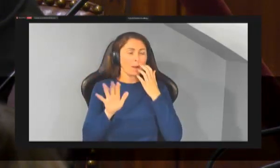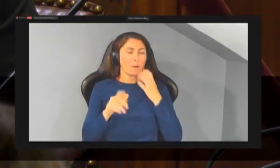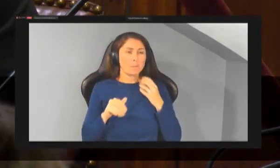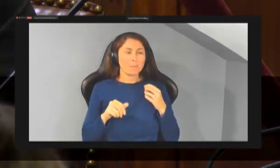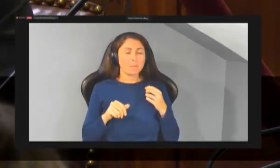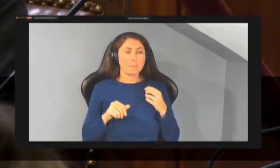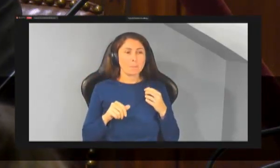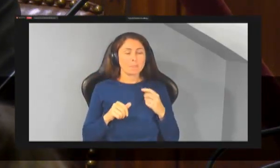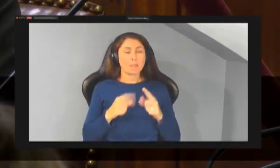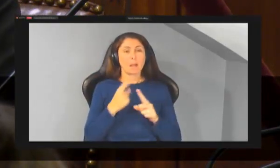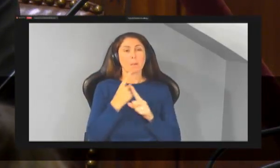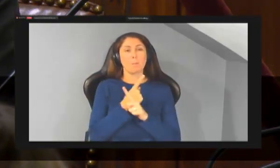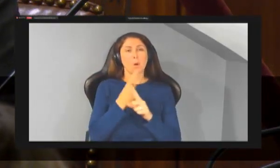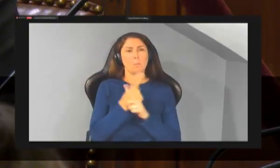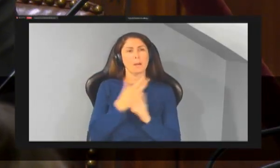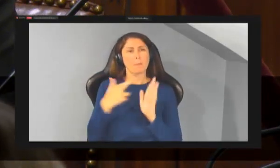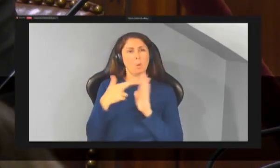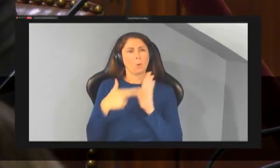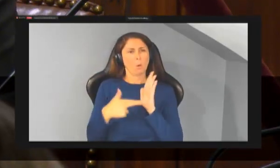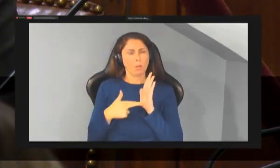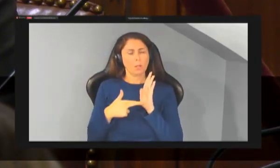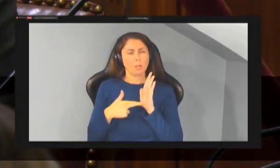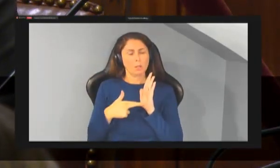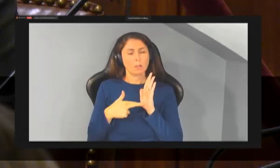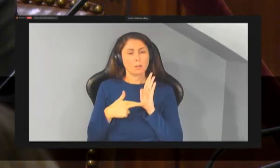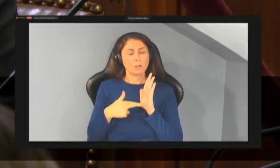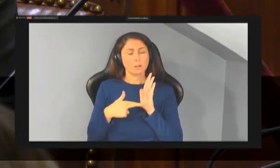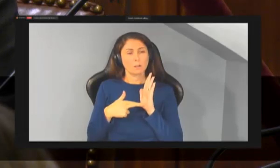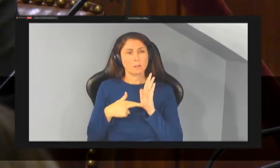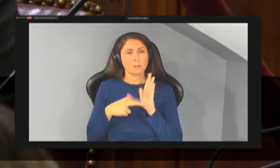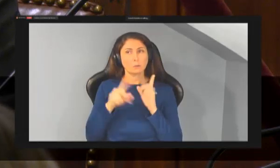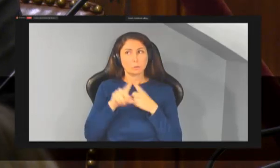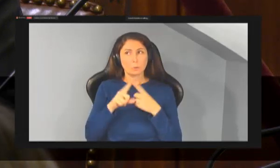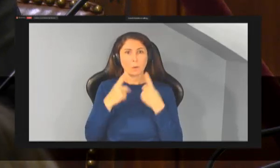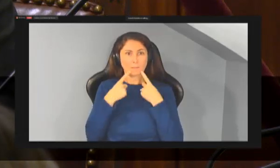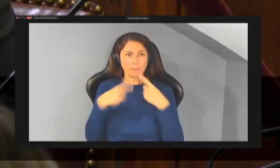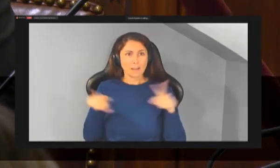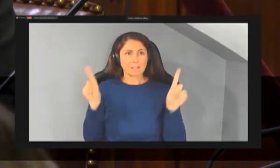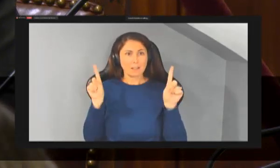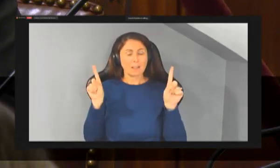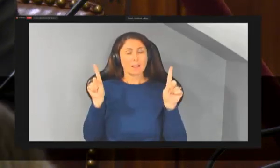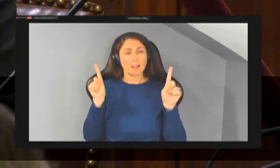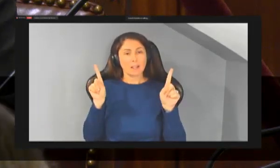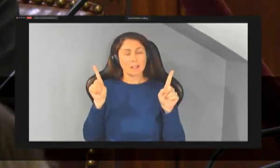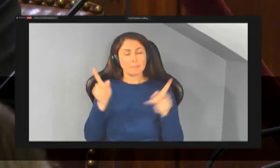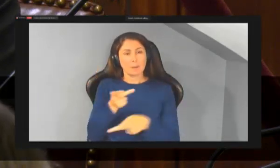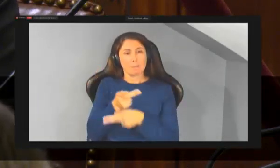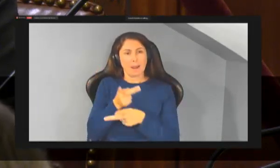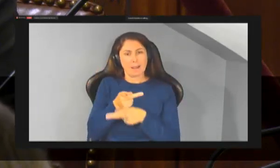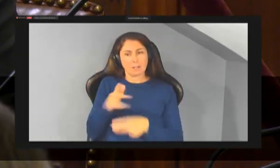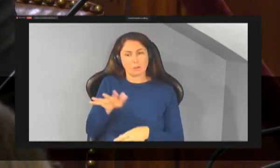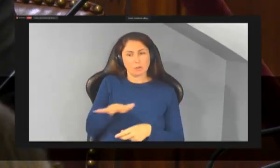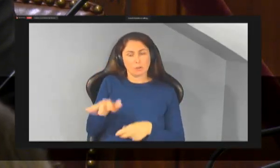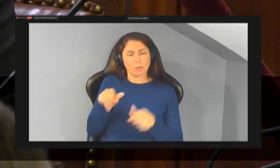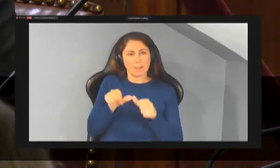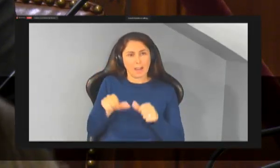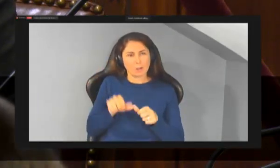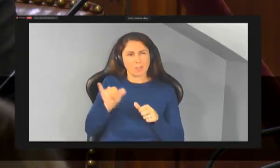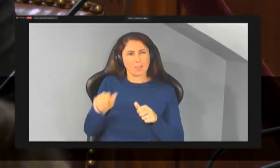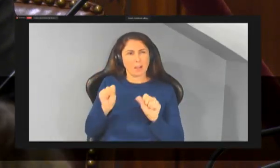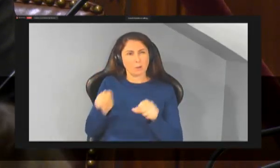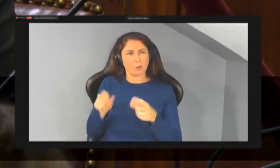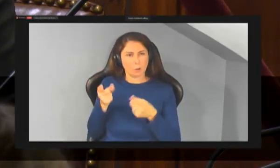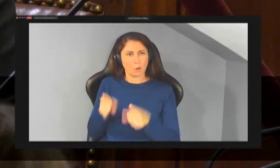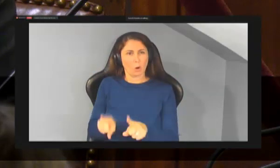appropriate protocol to effectively manage the areas in which this could occur. But